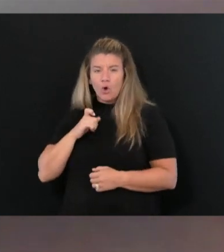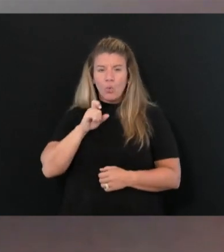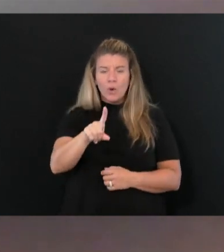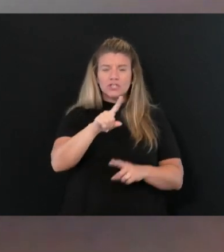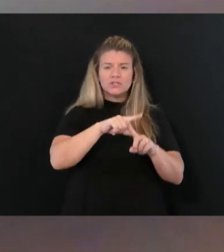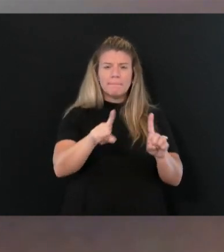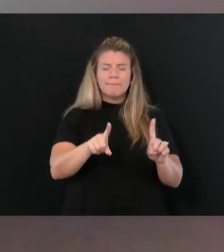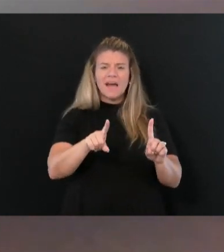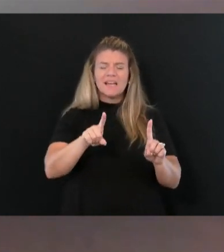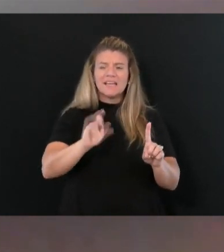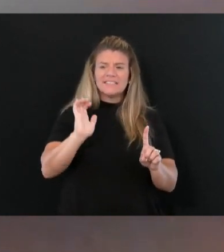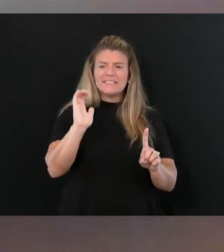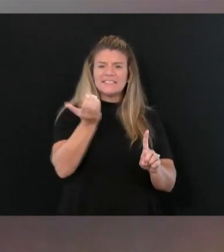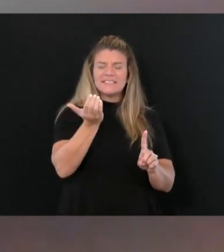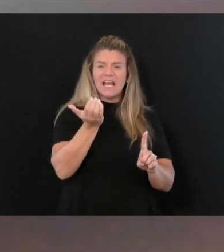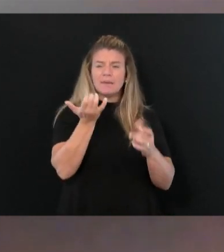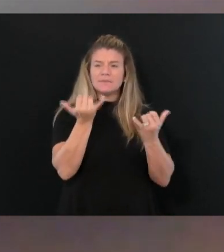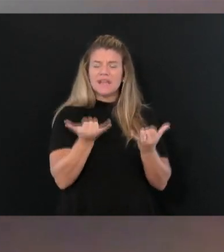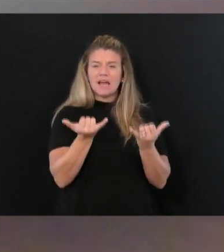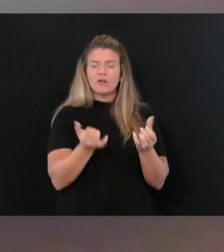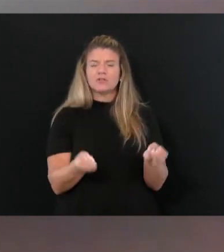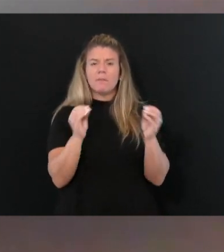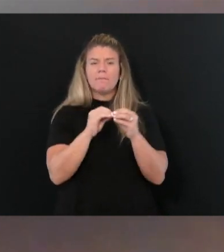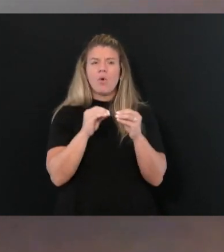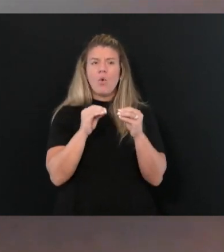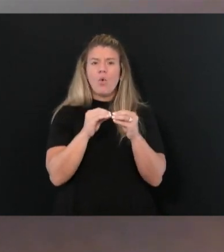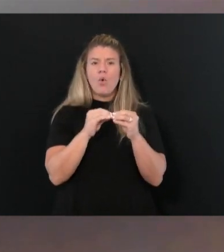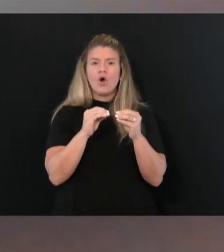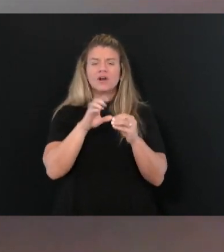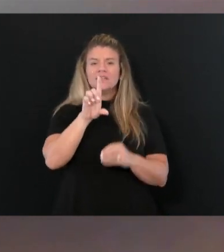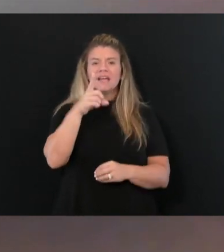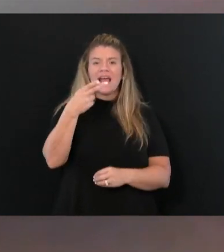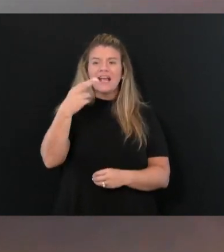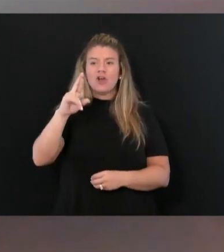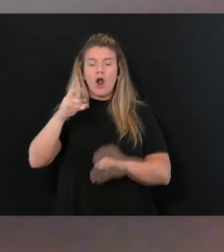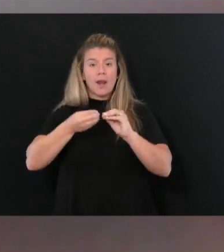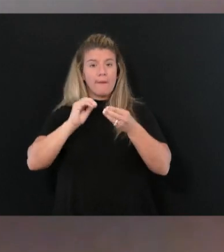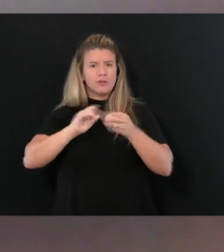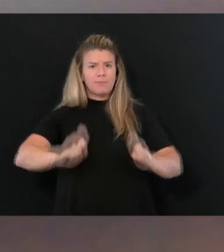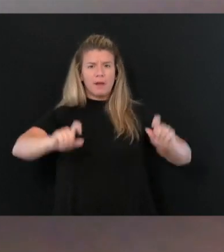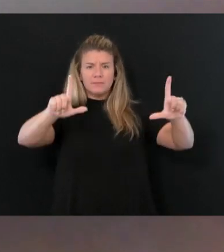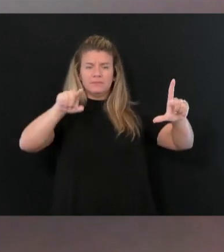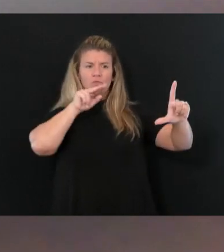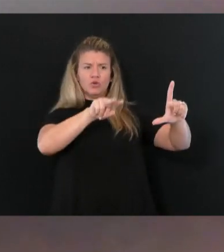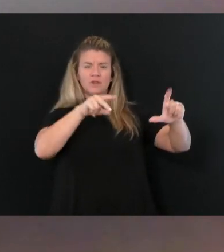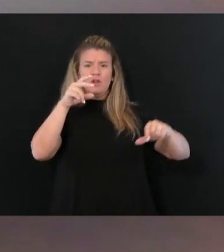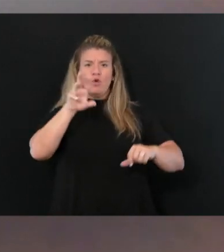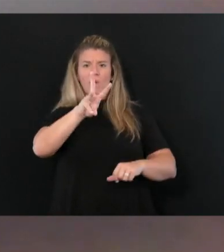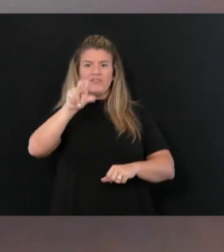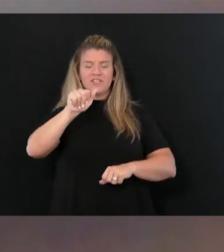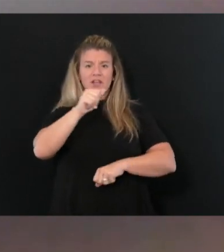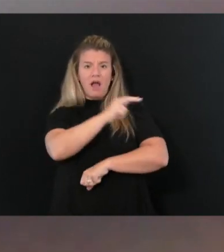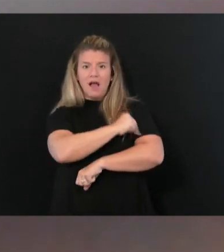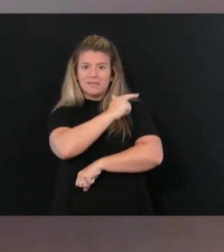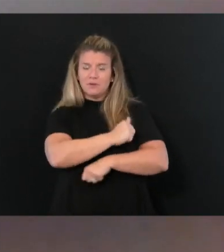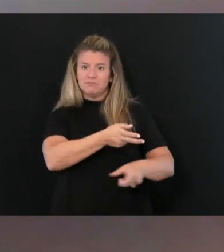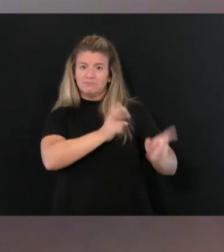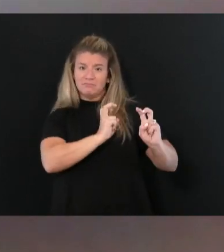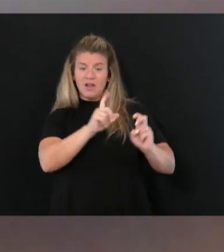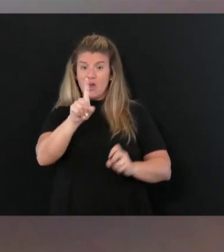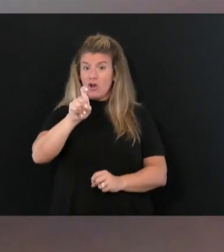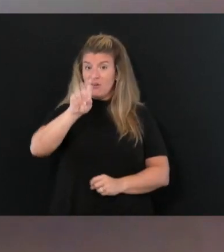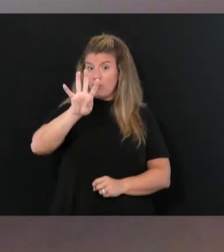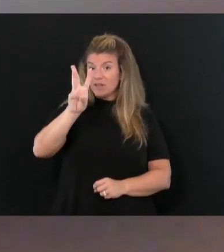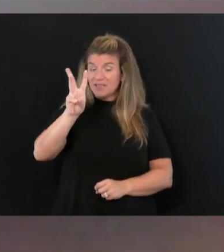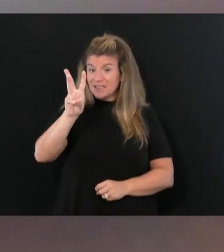are higher than ever numbers on the DHHR dashboard for West Virginia hospitalizations,